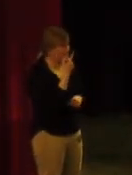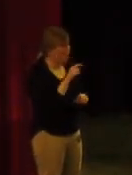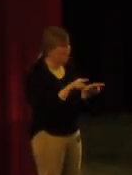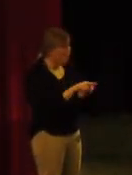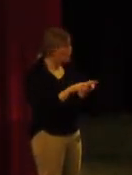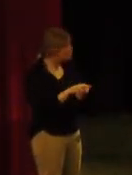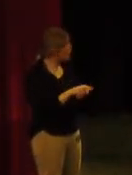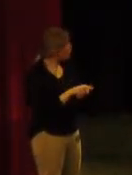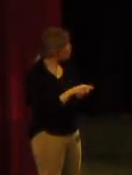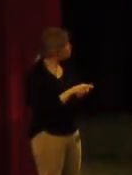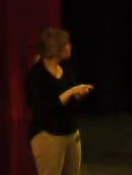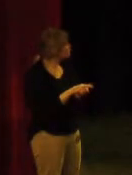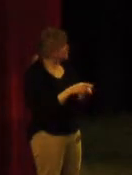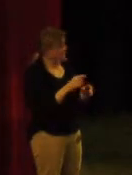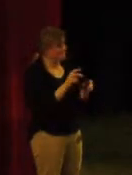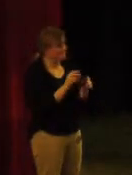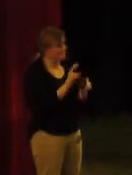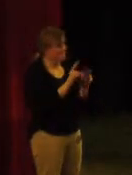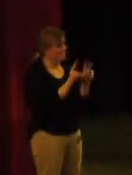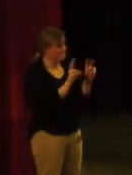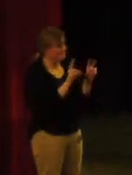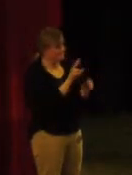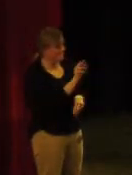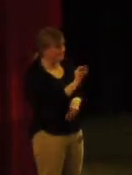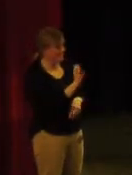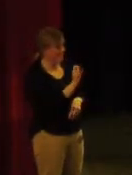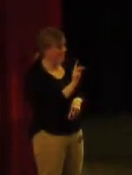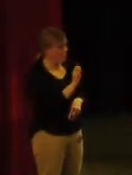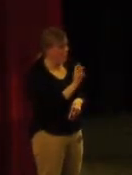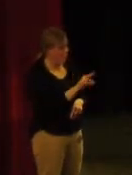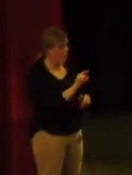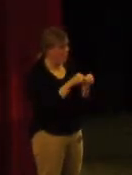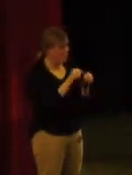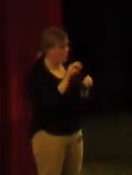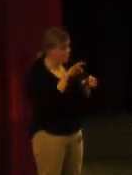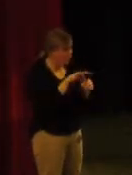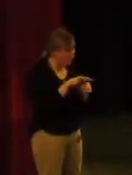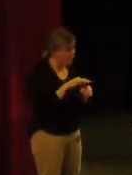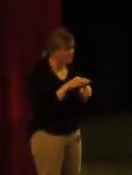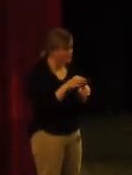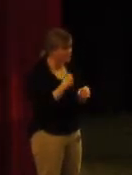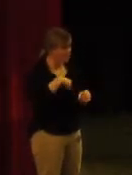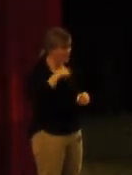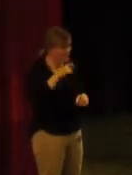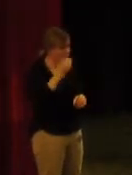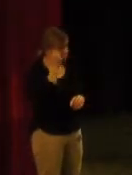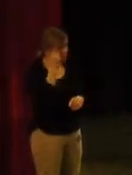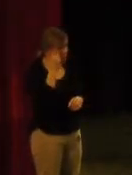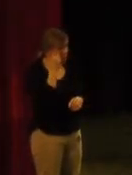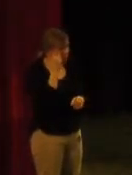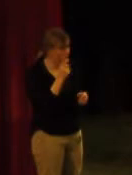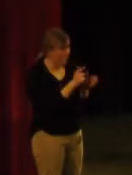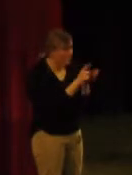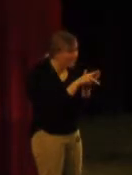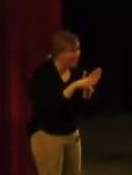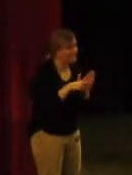voting, right? Because we have to be able to understand what the policies are and vote for the right people and people